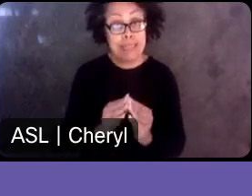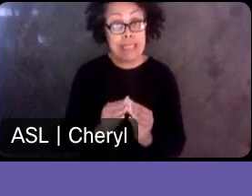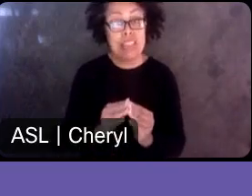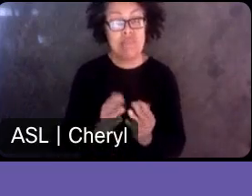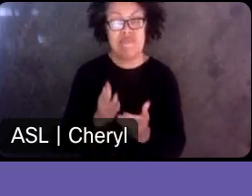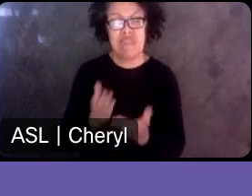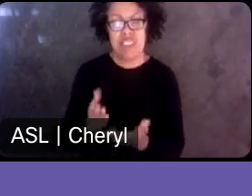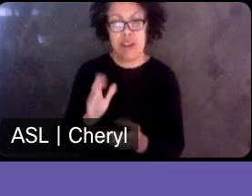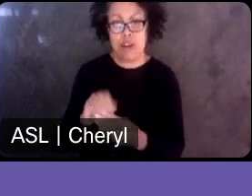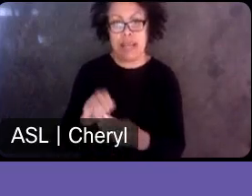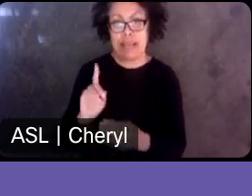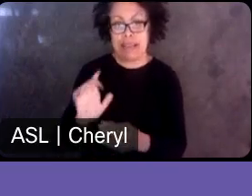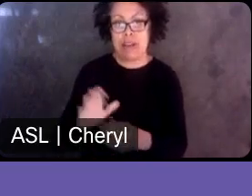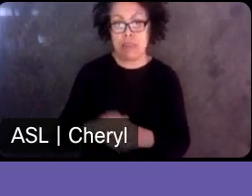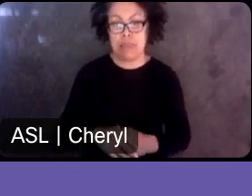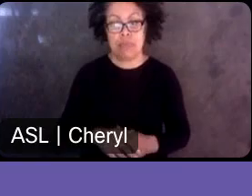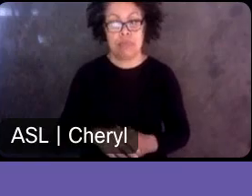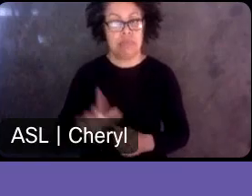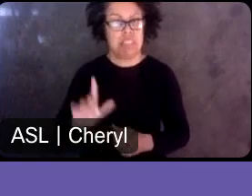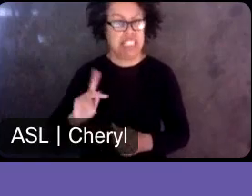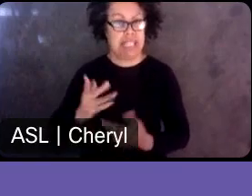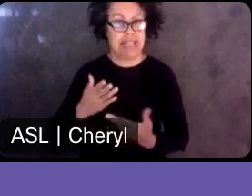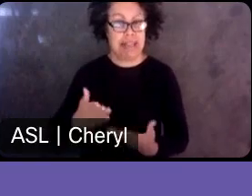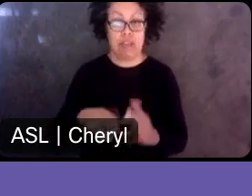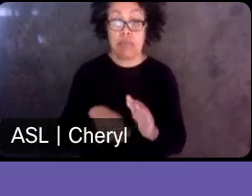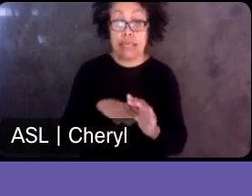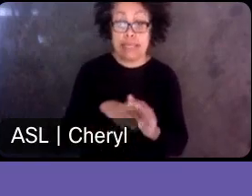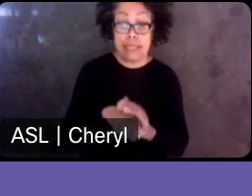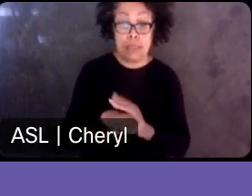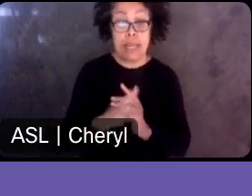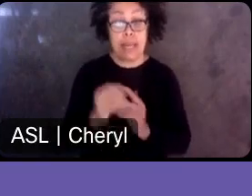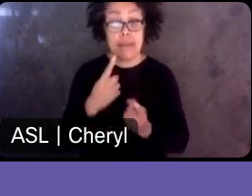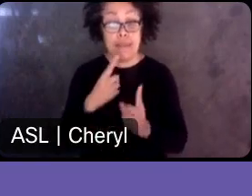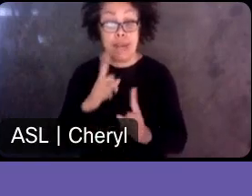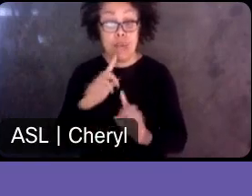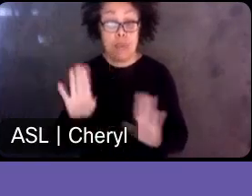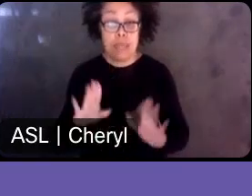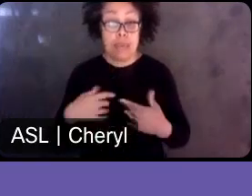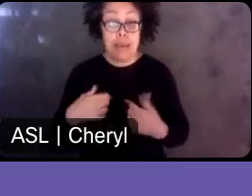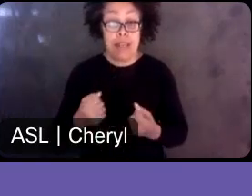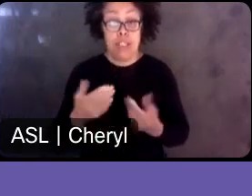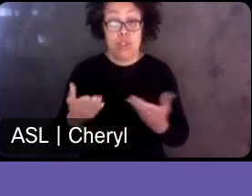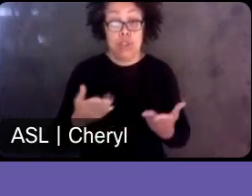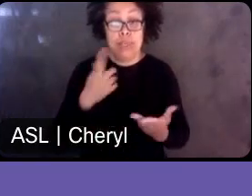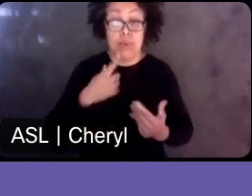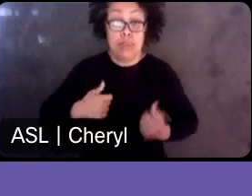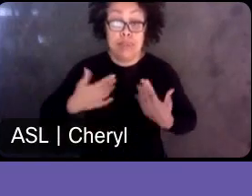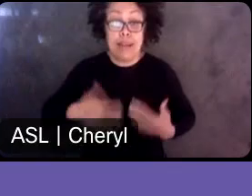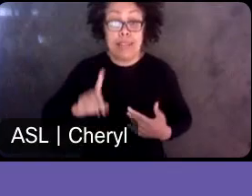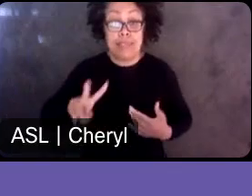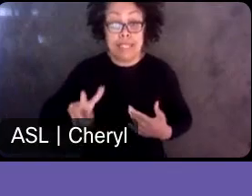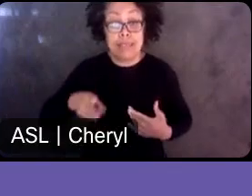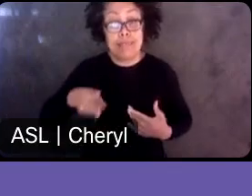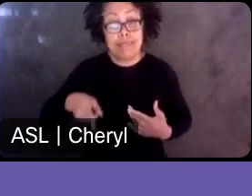document, Accessibility and Effectiveness of Behavioral Health Services for Survivors of Domestic Violence, a summary